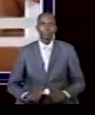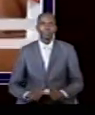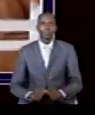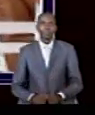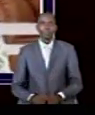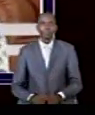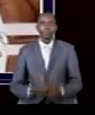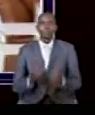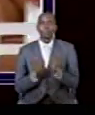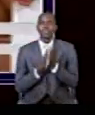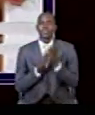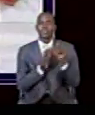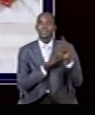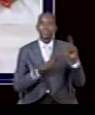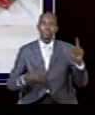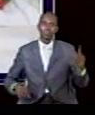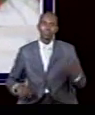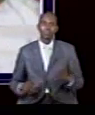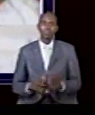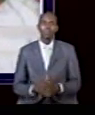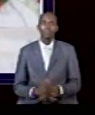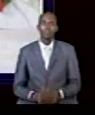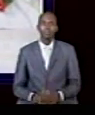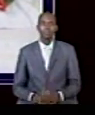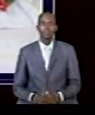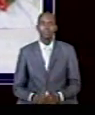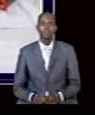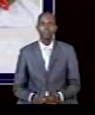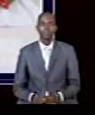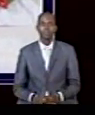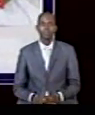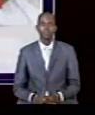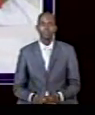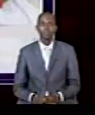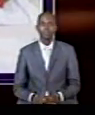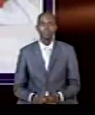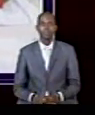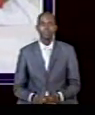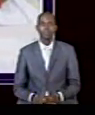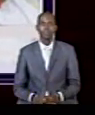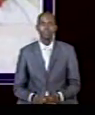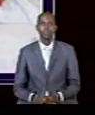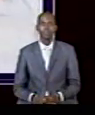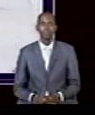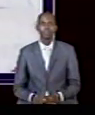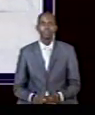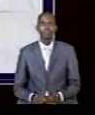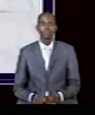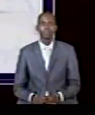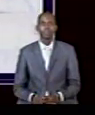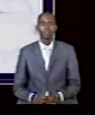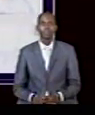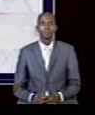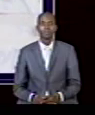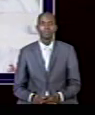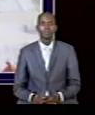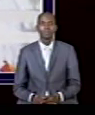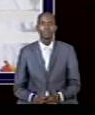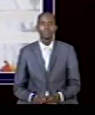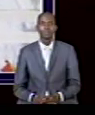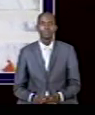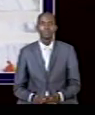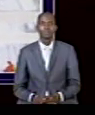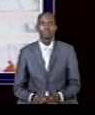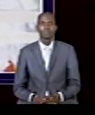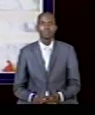Praise the Lord. Ubo ani ebasike yung Jesus Christ. Ayung miyelo sister Christiana Paul Edith. Kem fono